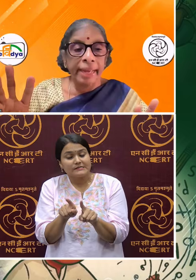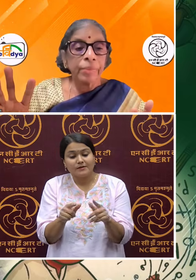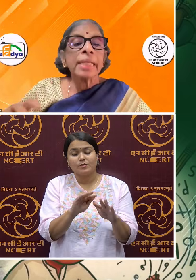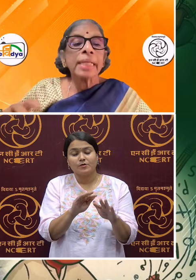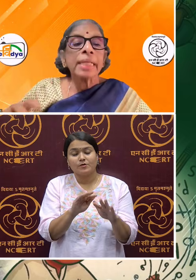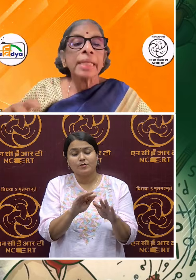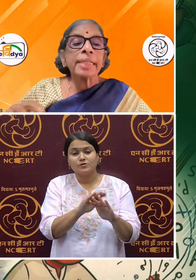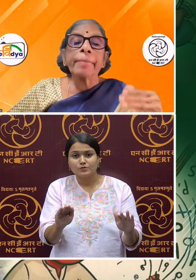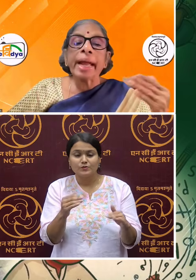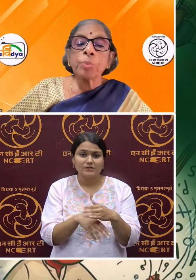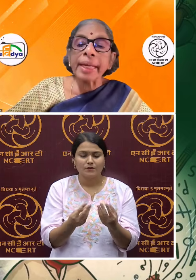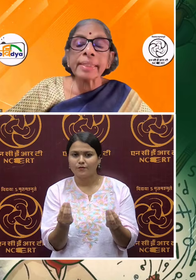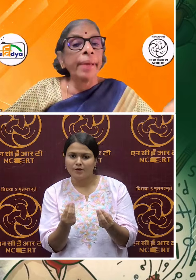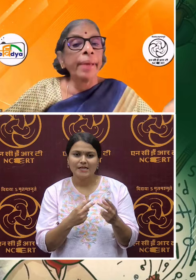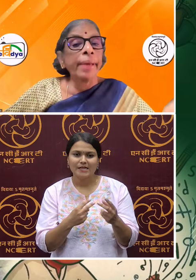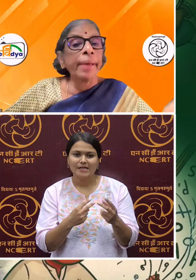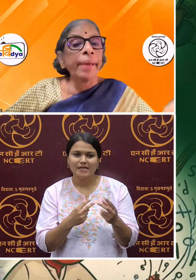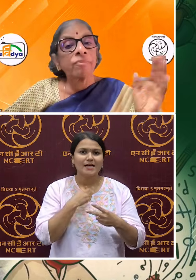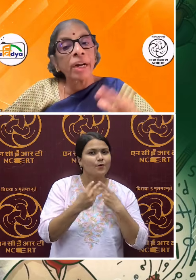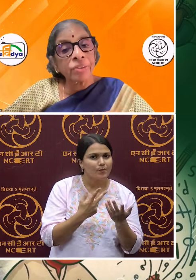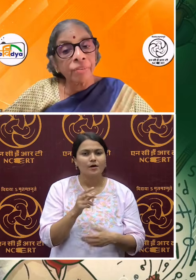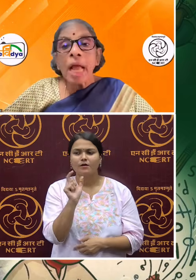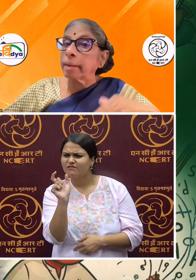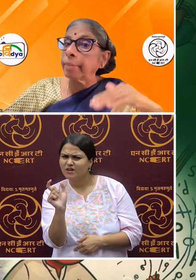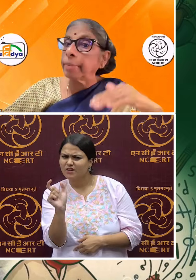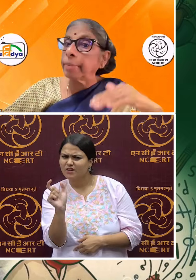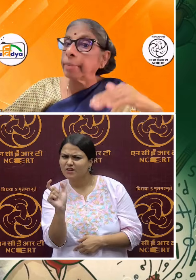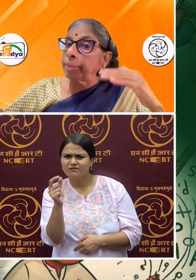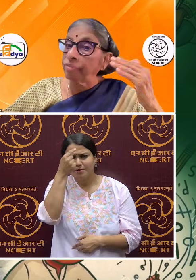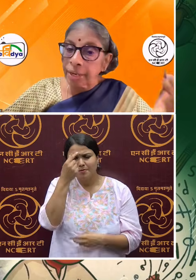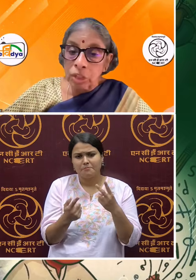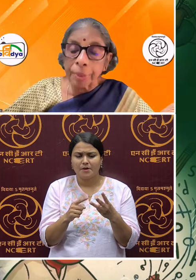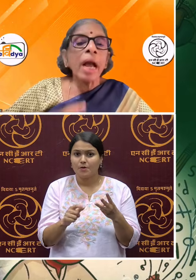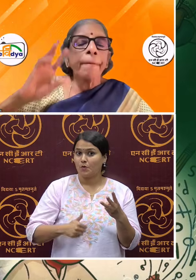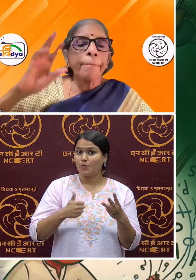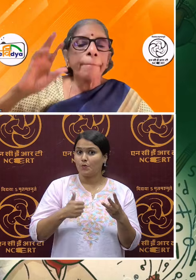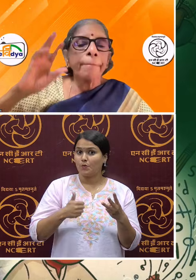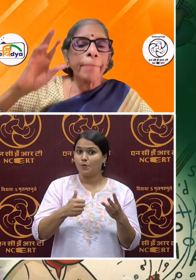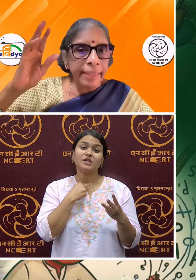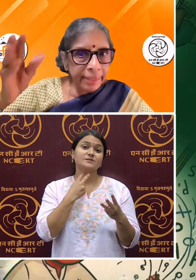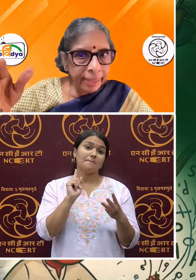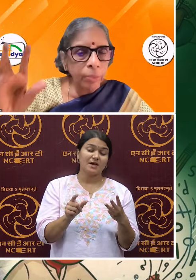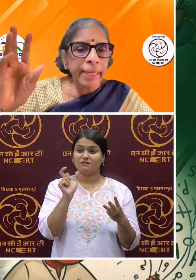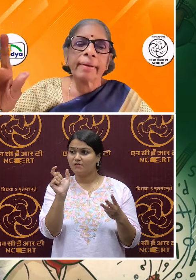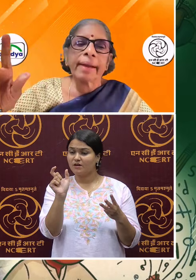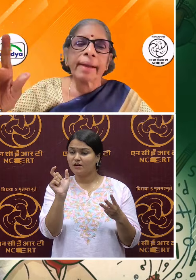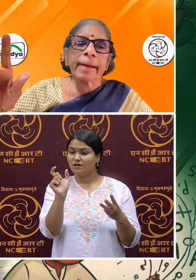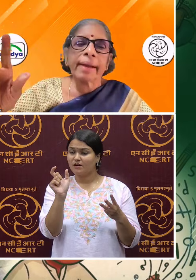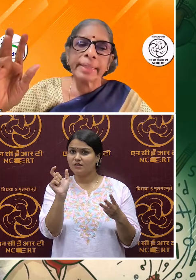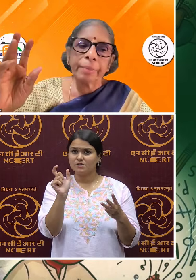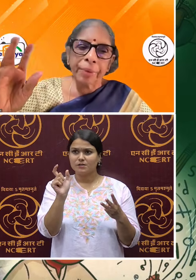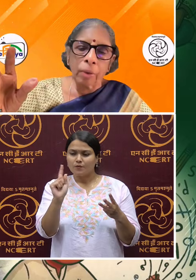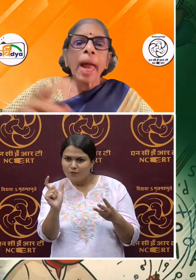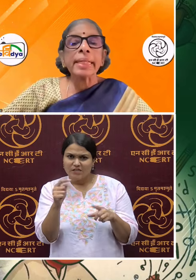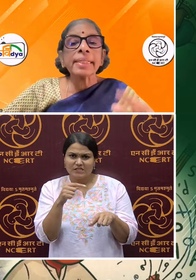aphasia are alike. Some may have speaking, some may have word retrieval, some may be very good in speaking, but getting the correct word at the